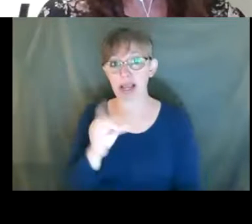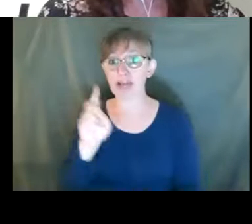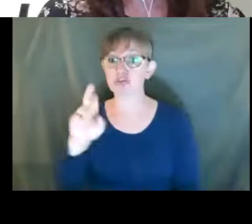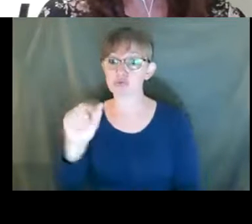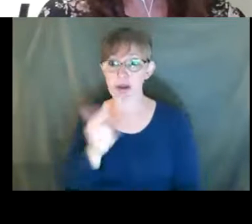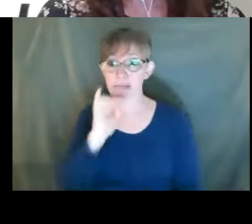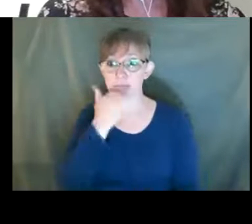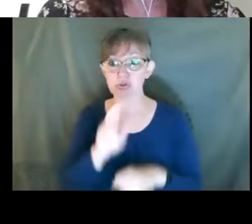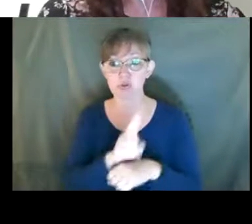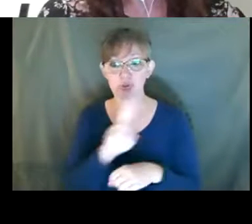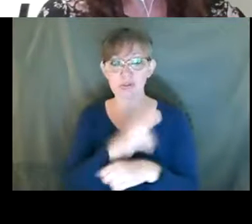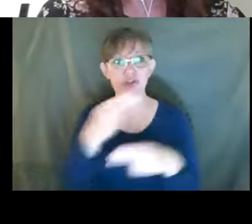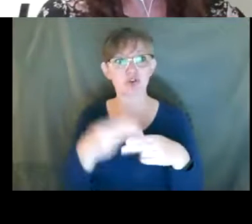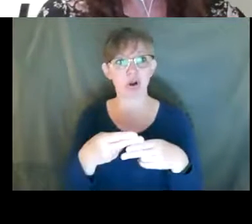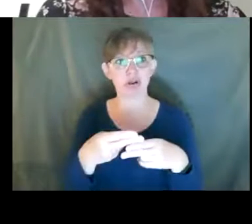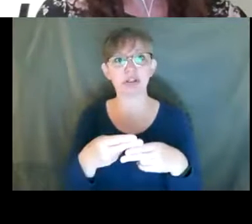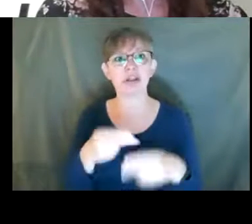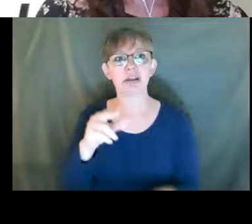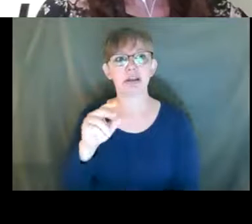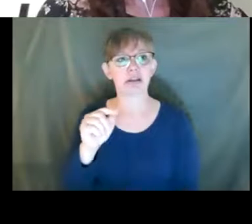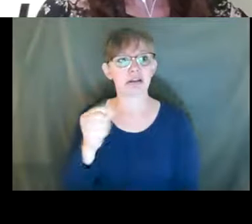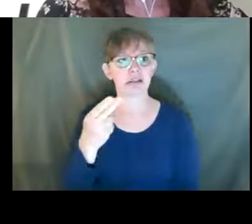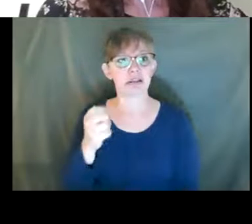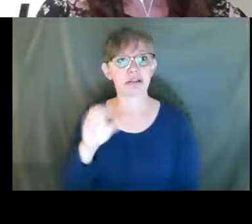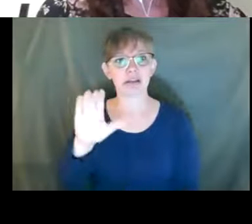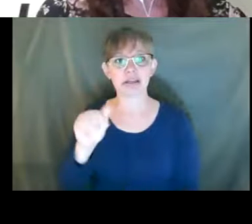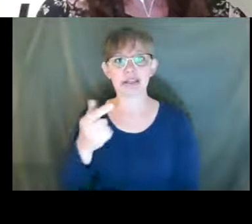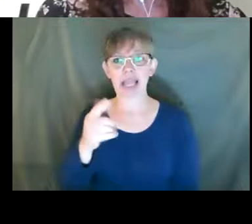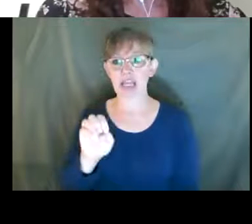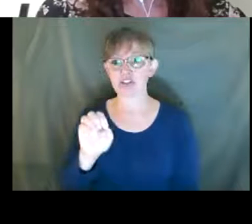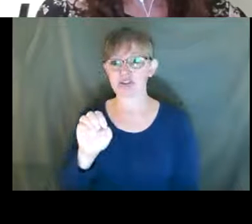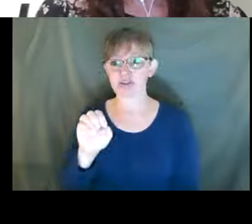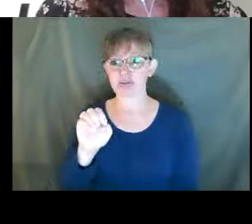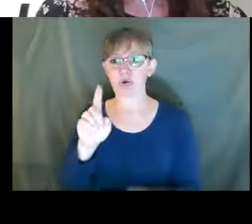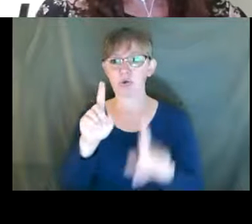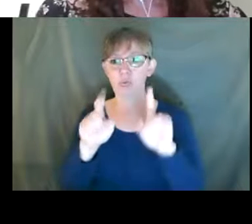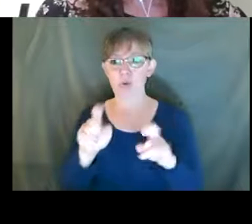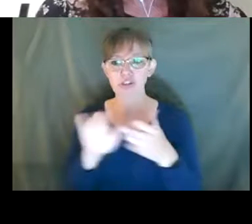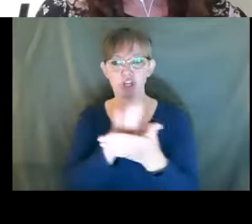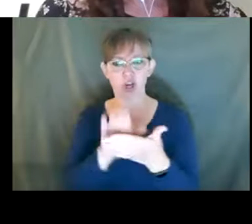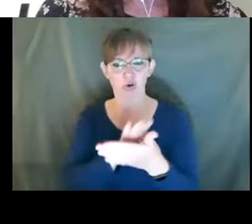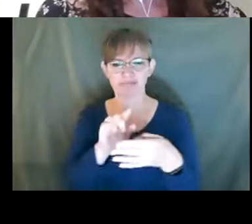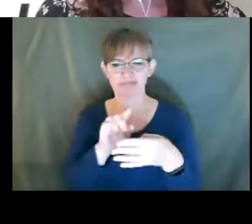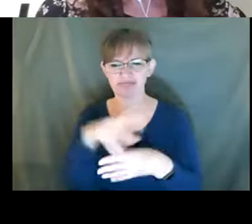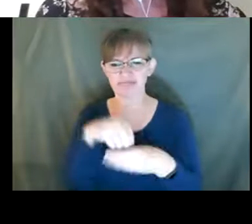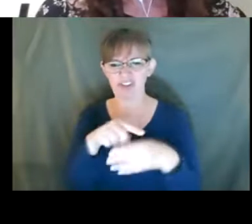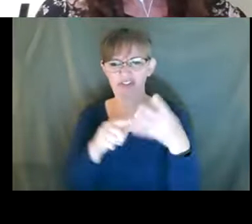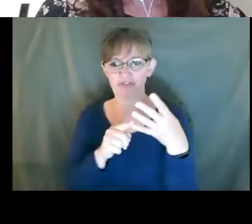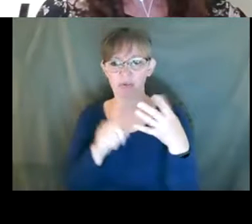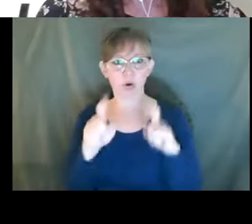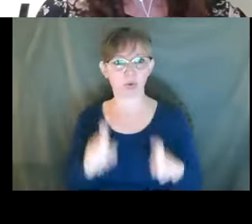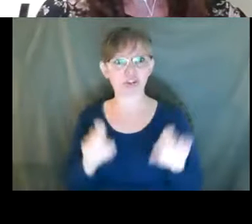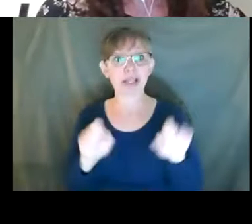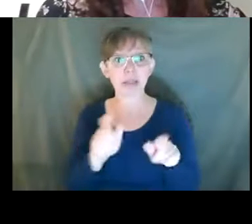adults, is called the CAGE questionnaire. It consists of only 4 questions and can be altered to screen for